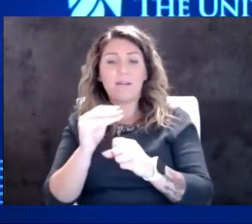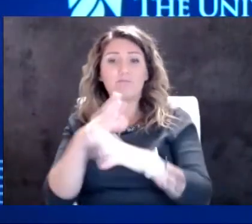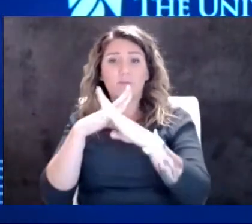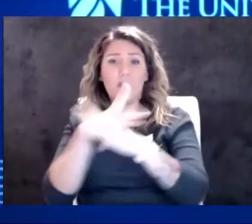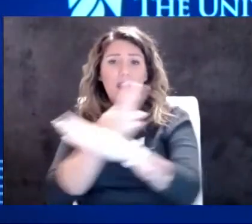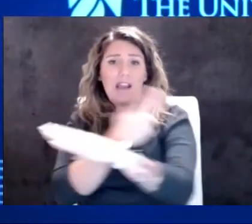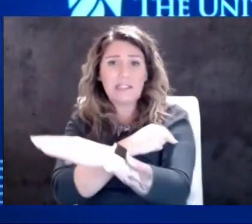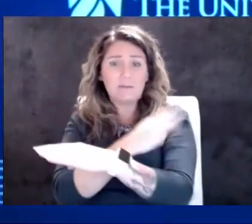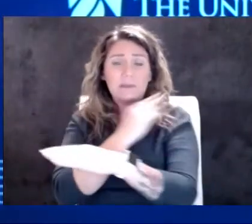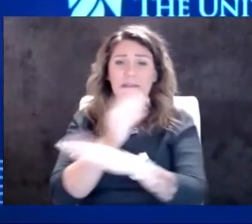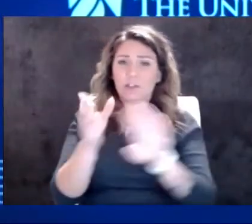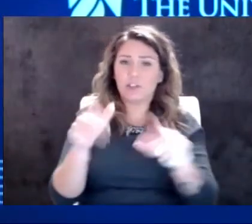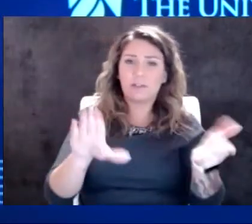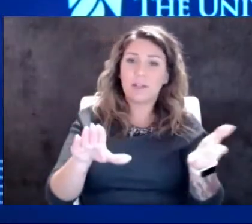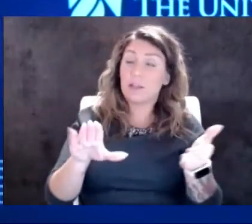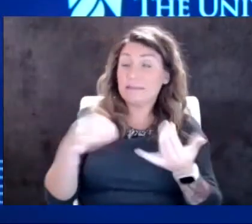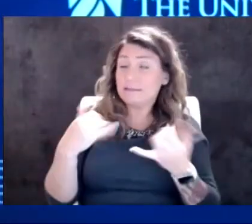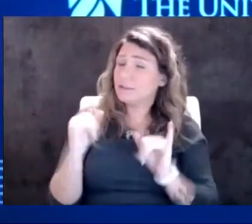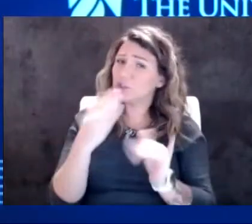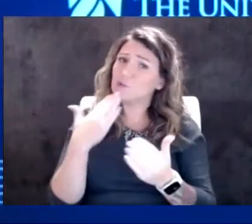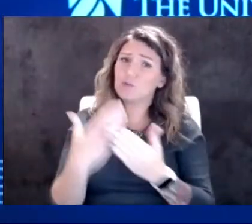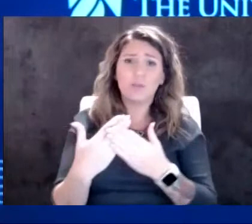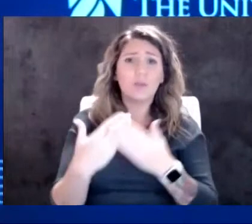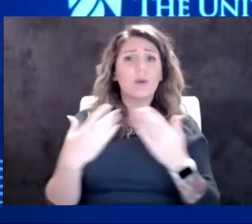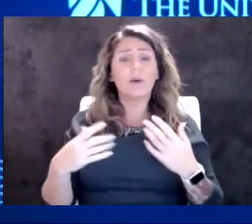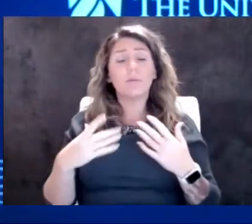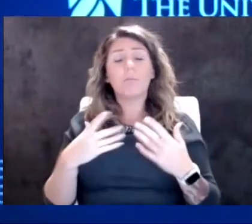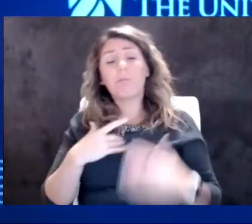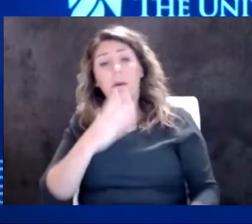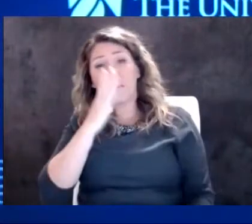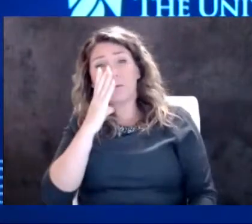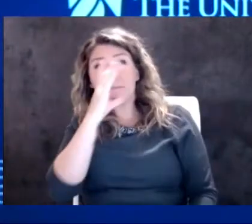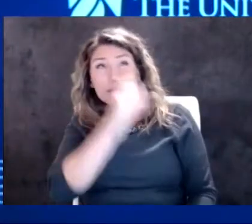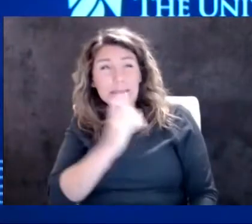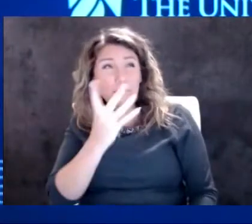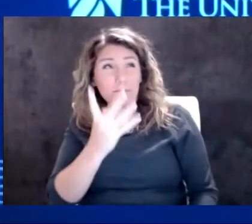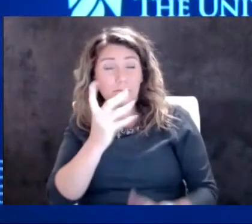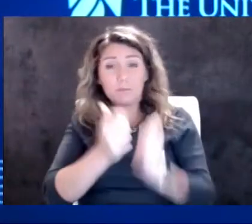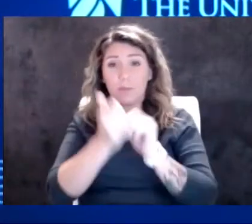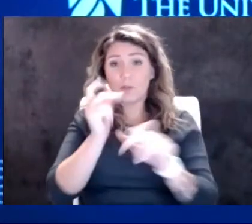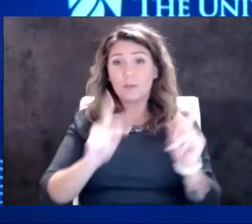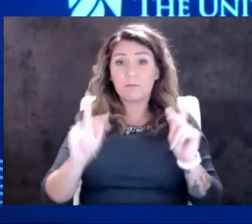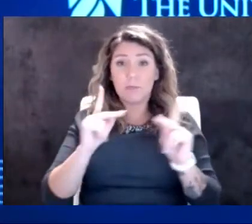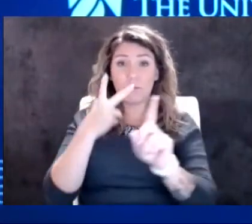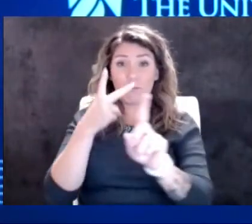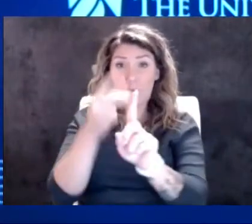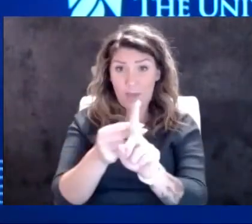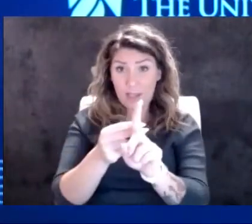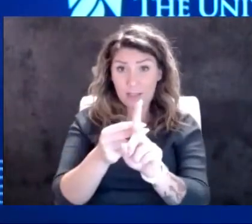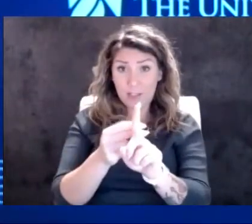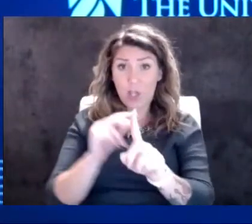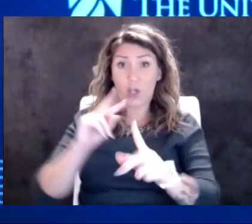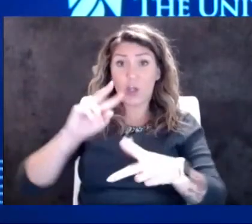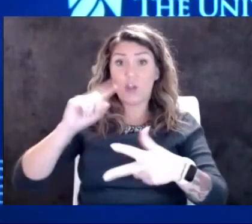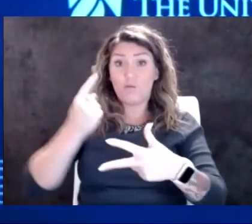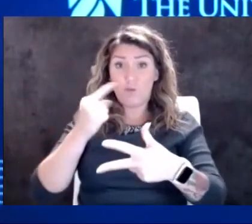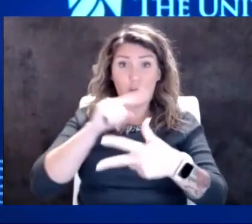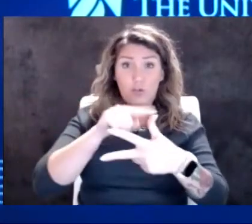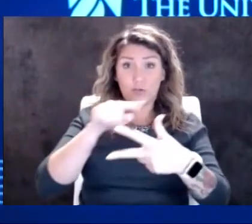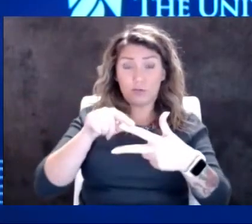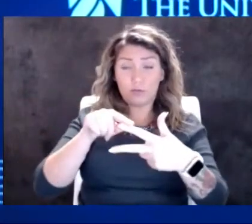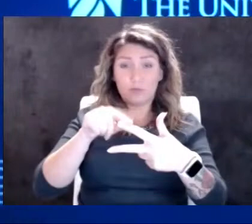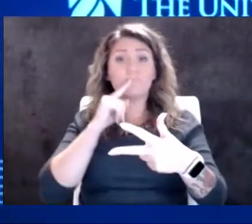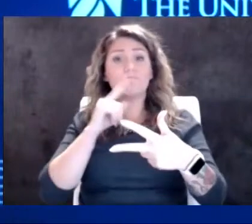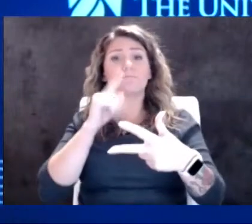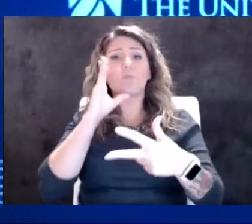good. So my guess is that I think most of the people who have been vaccinated with the first 2 shots will go ahead and get their 3rd